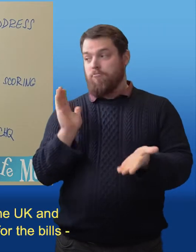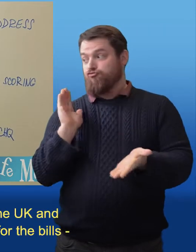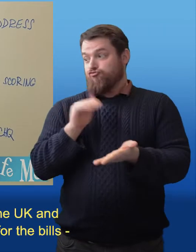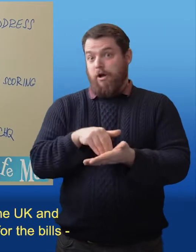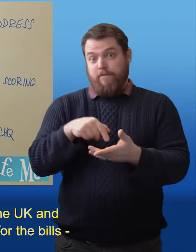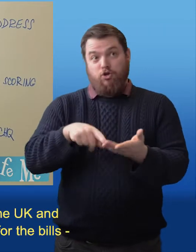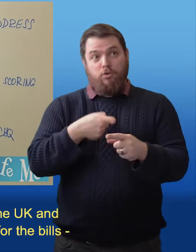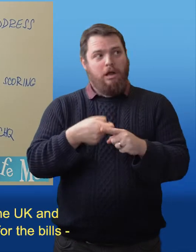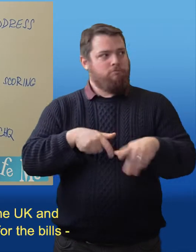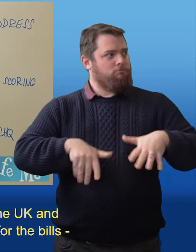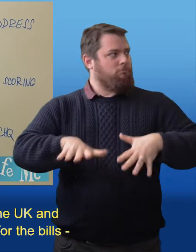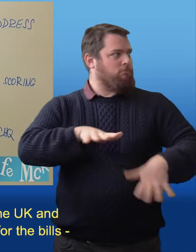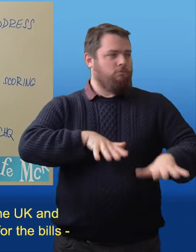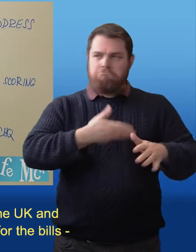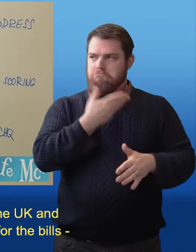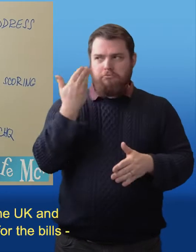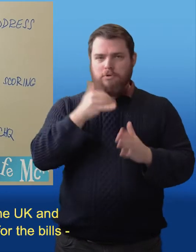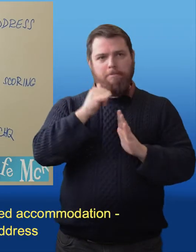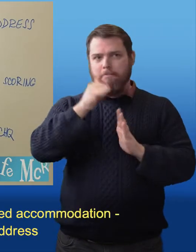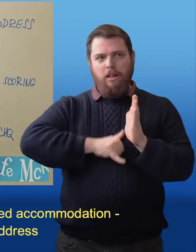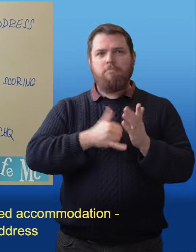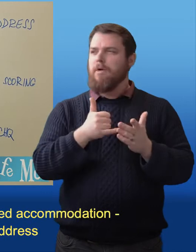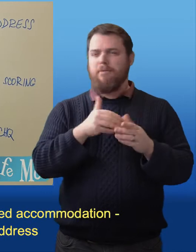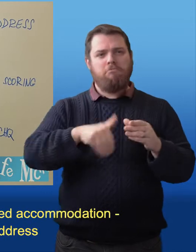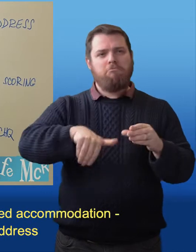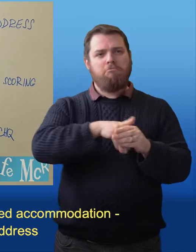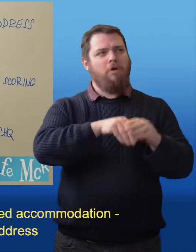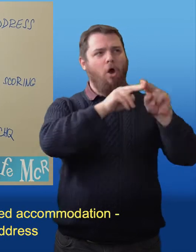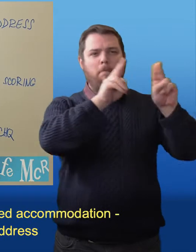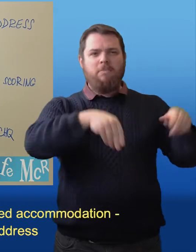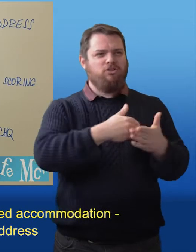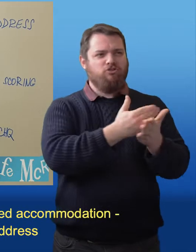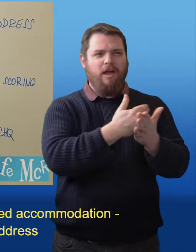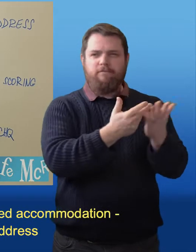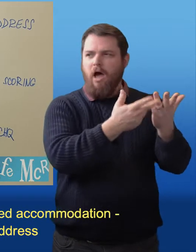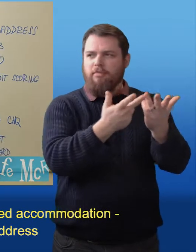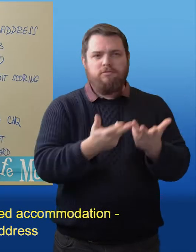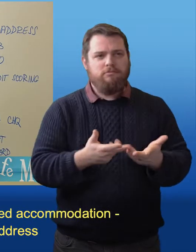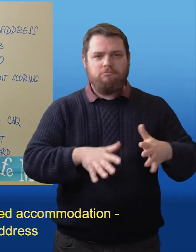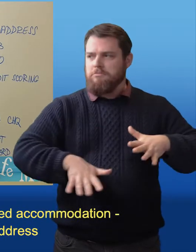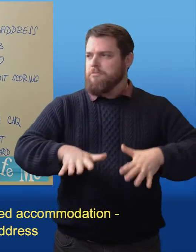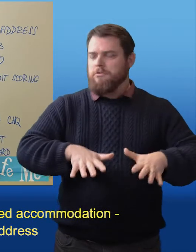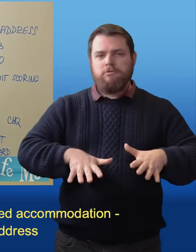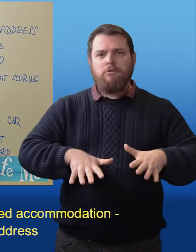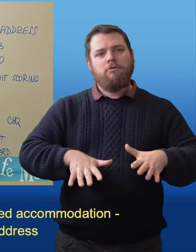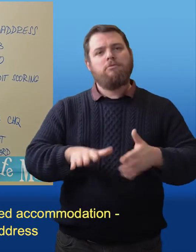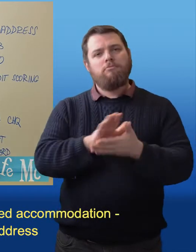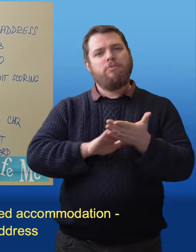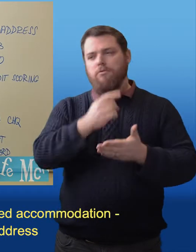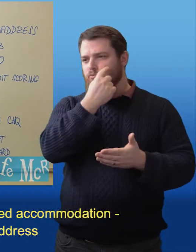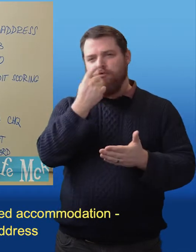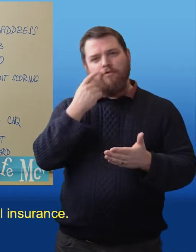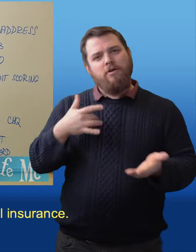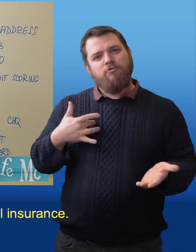you are new to the UK and you're not responsible for the bills, for example, if you live in shared accommodation, your first proof